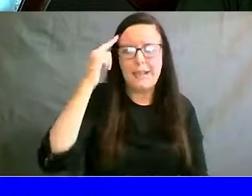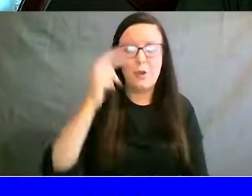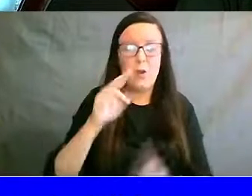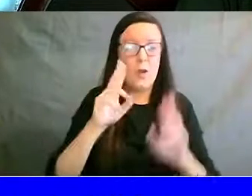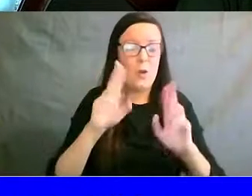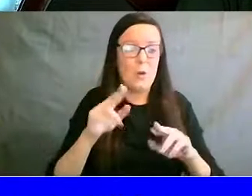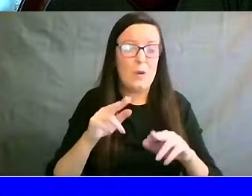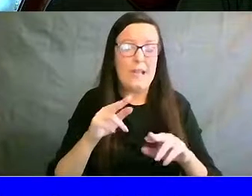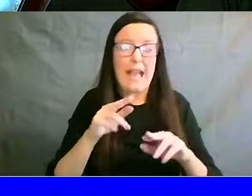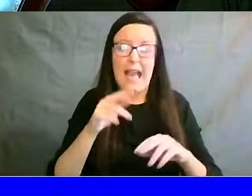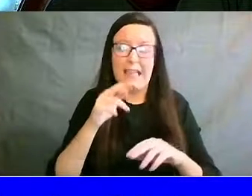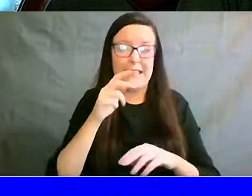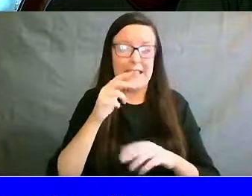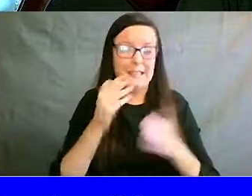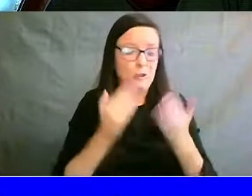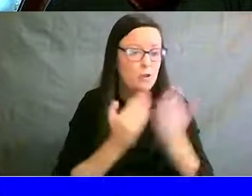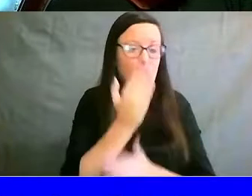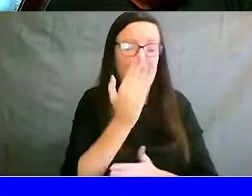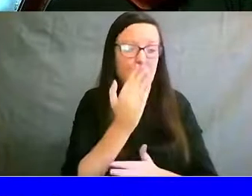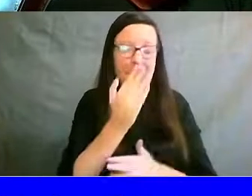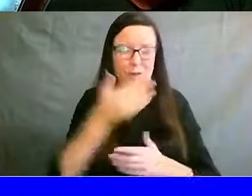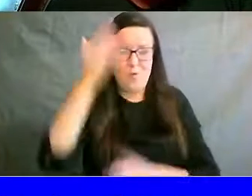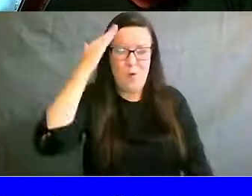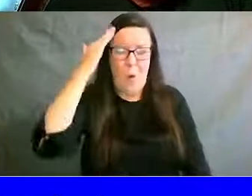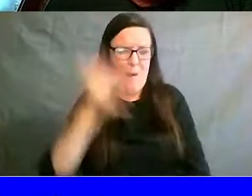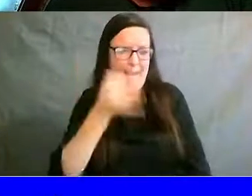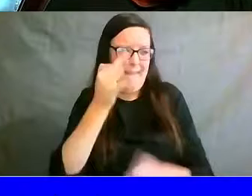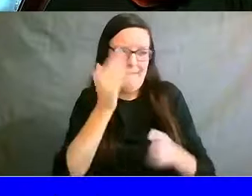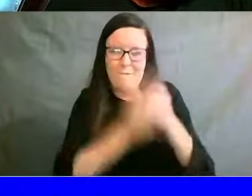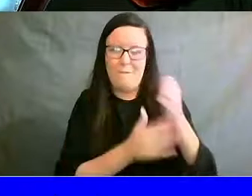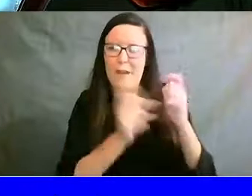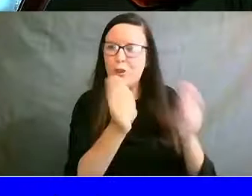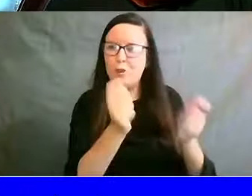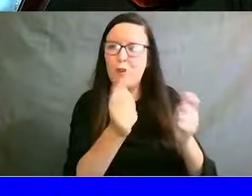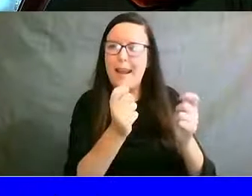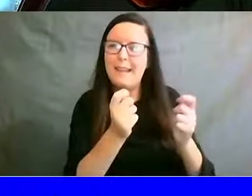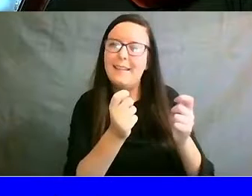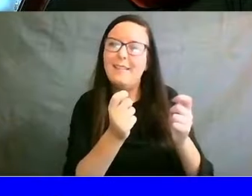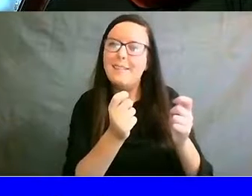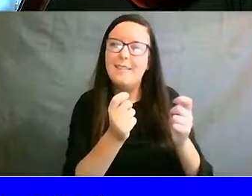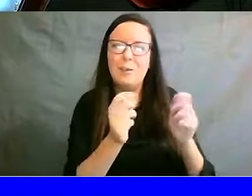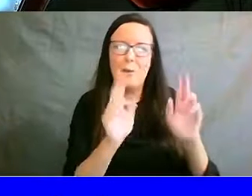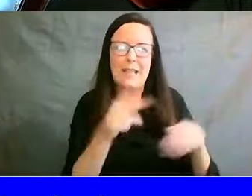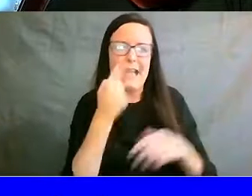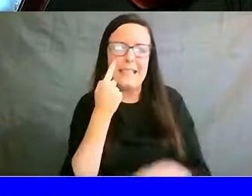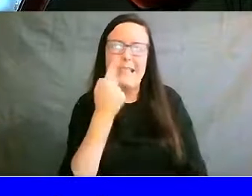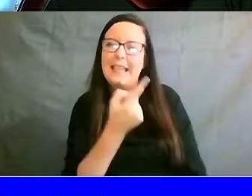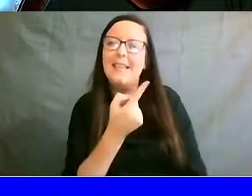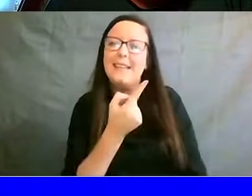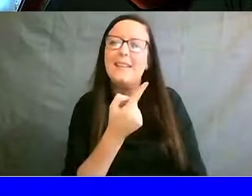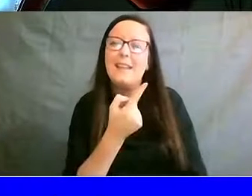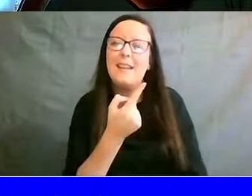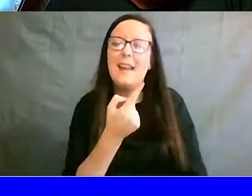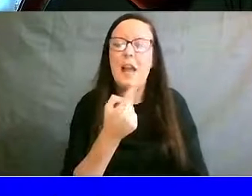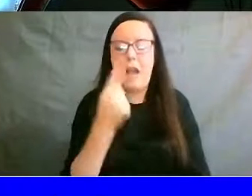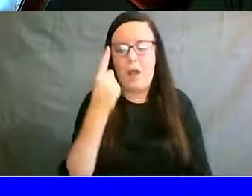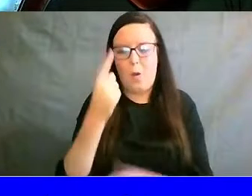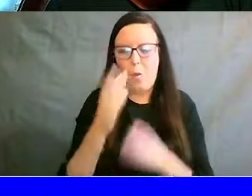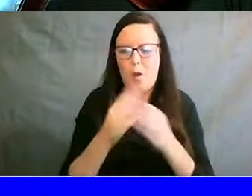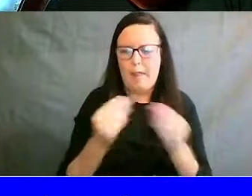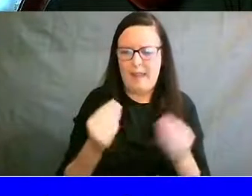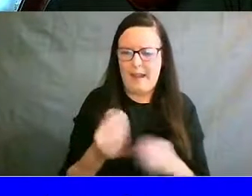with their client whether they'd had training or not. And although we've struggled with it, we have found it really